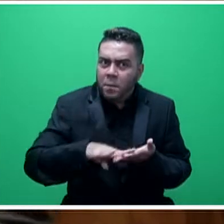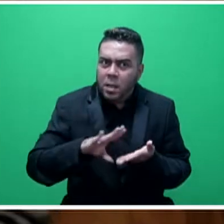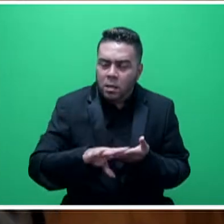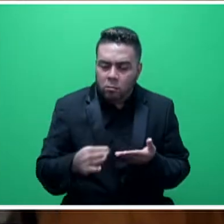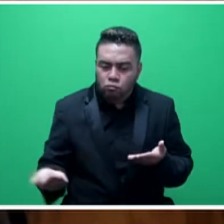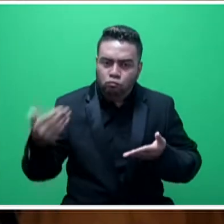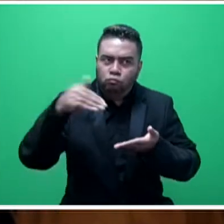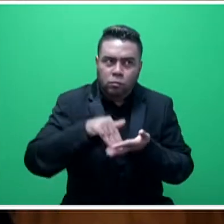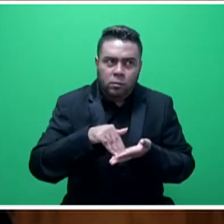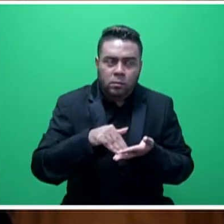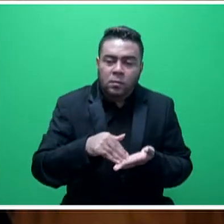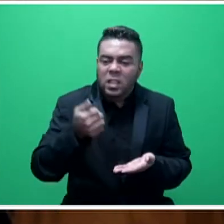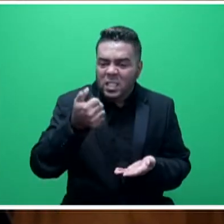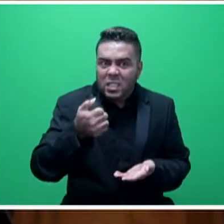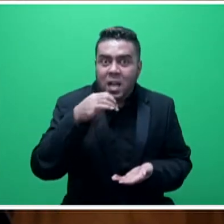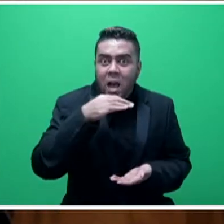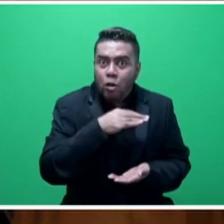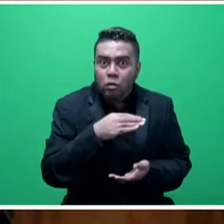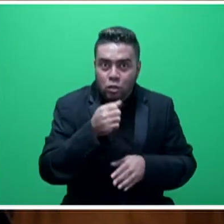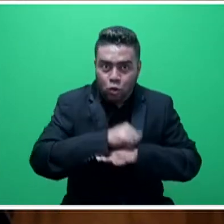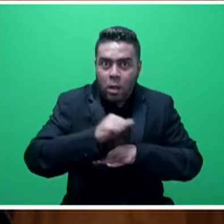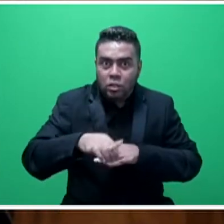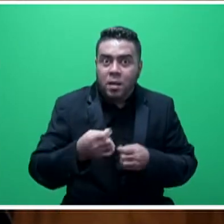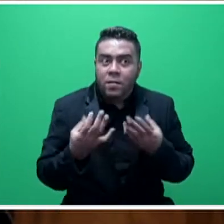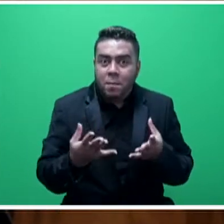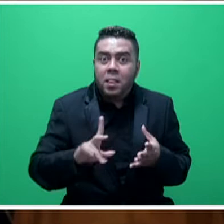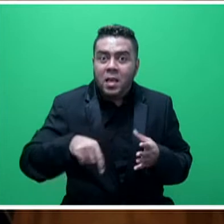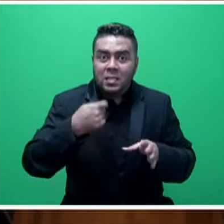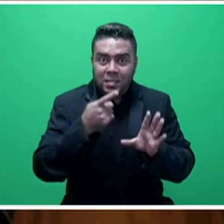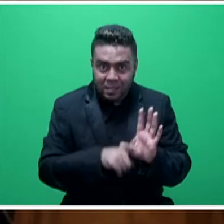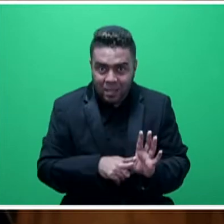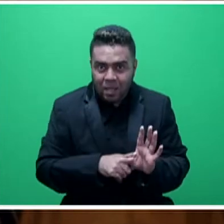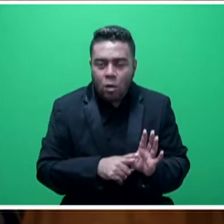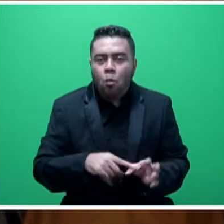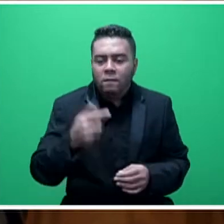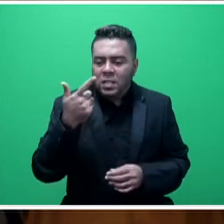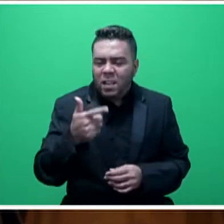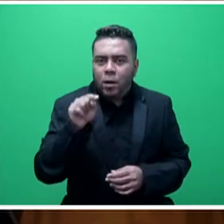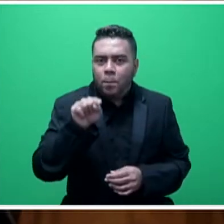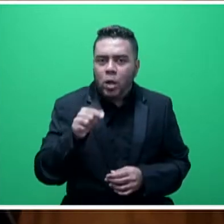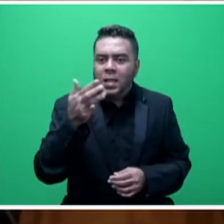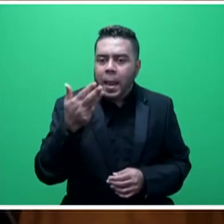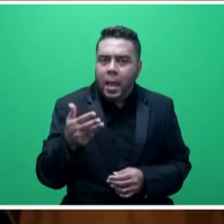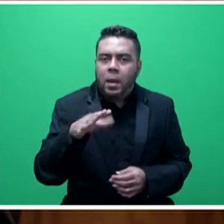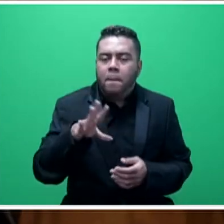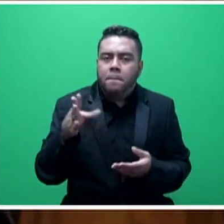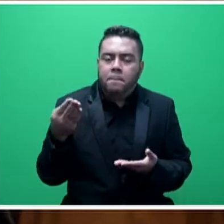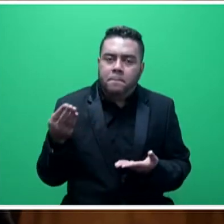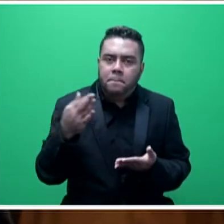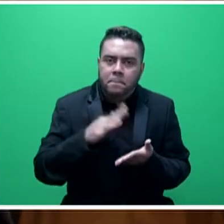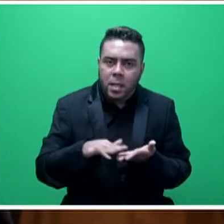600 scholarships next year, we will be spending $7.9 million to add that 600 to the